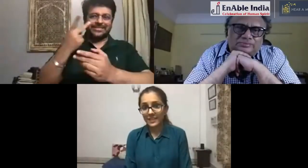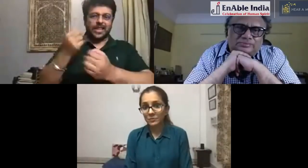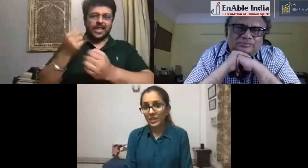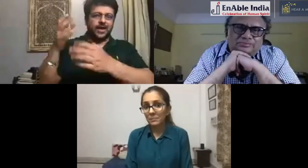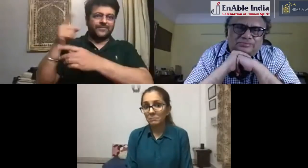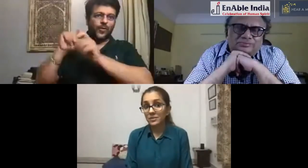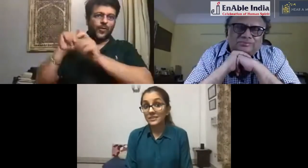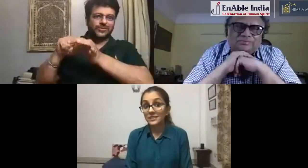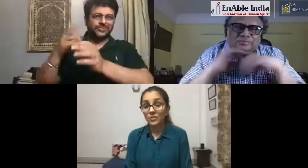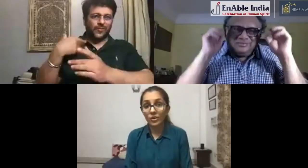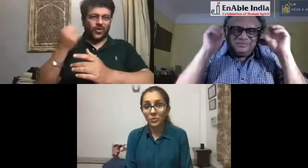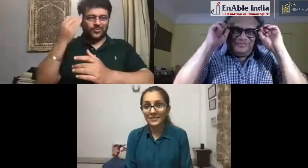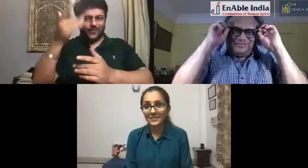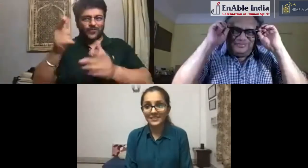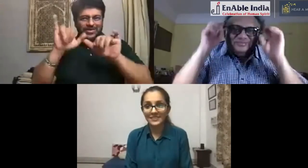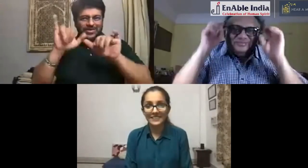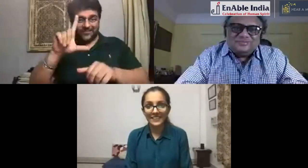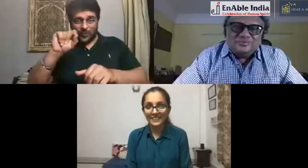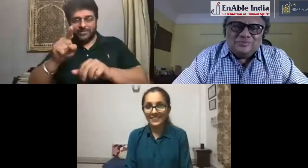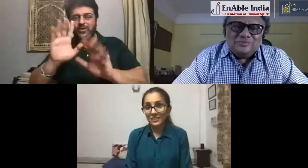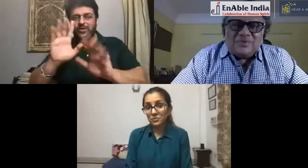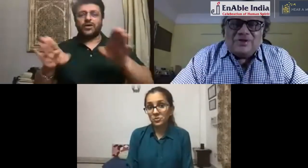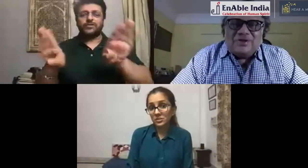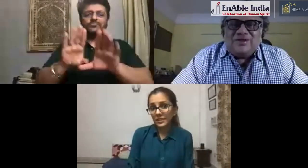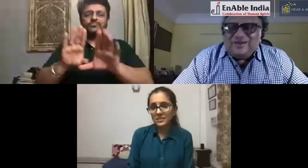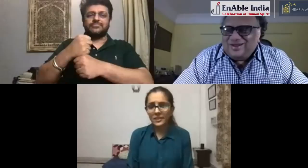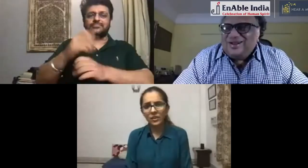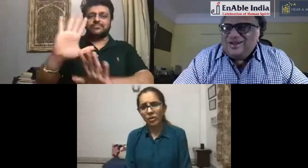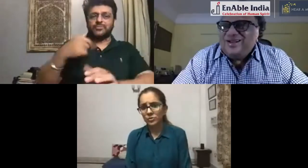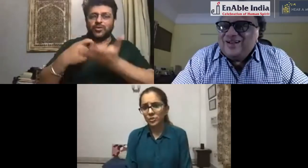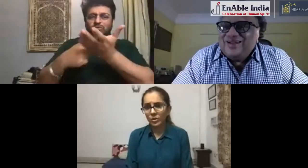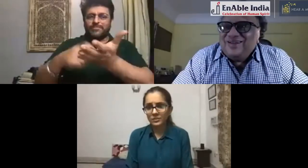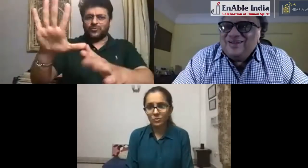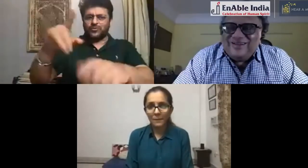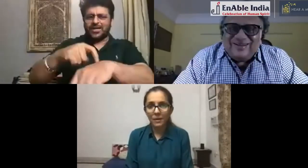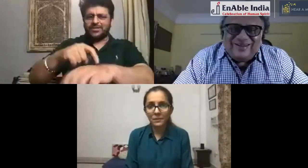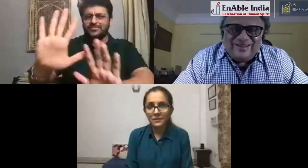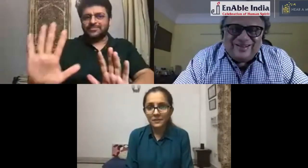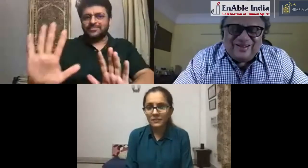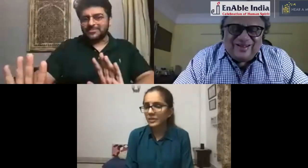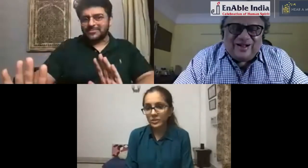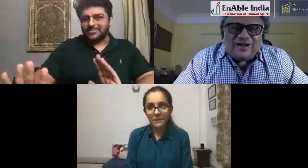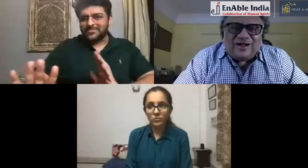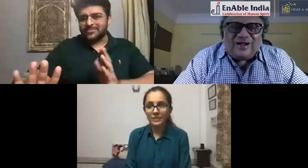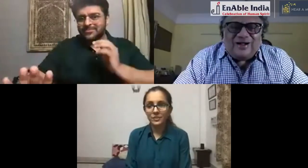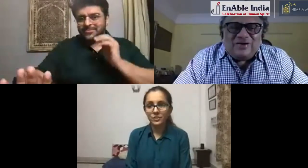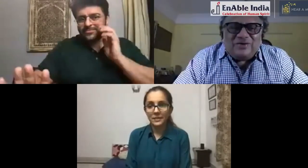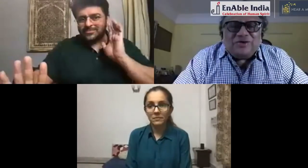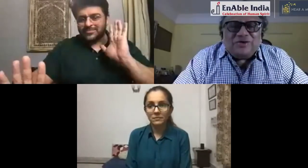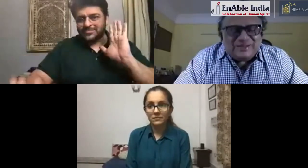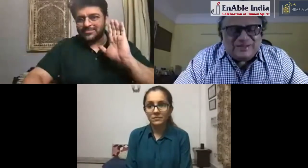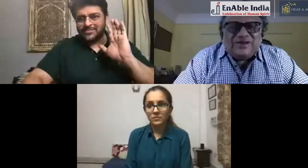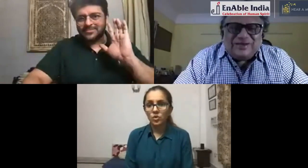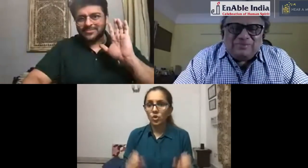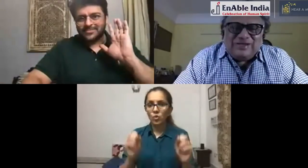it's time to wrap up? Because I see a lot of questions are still there. If you could say stay, or would you want us to wrap up? We'll respect your time.